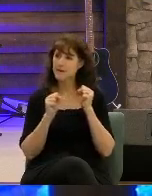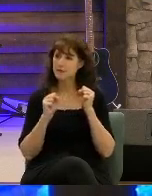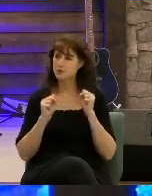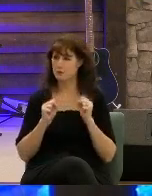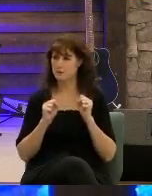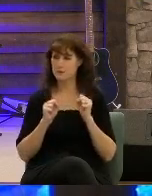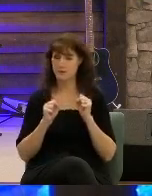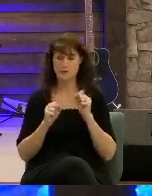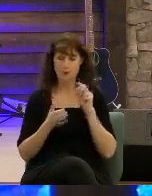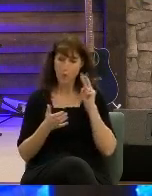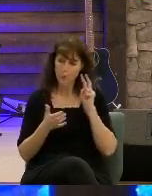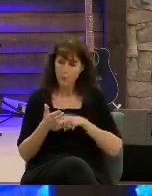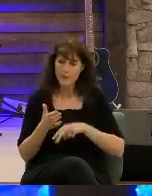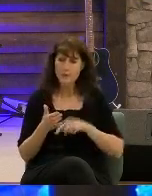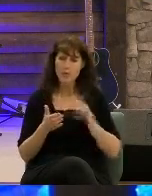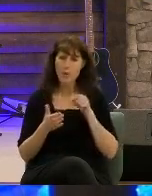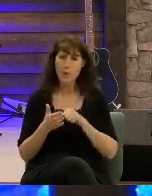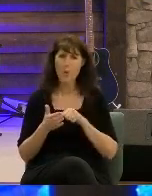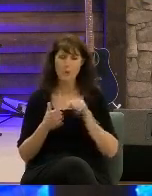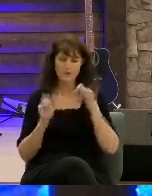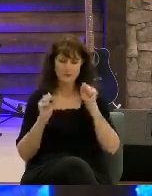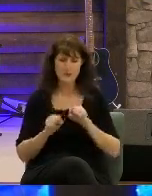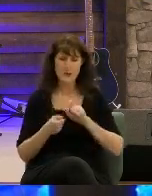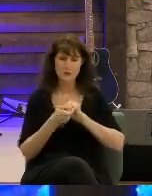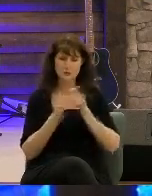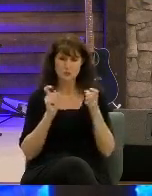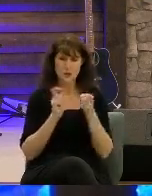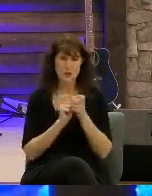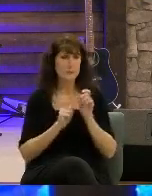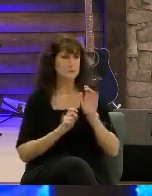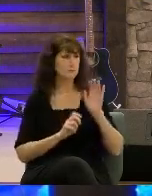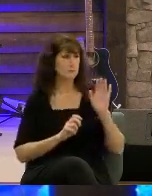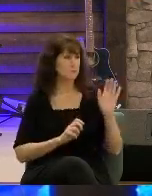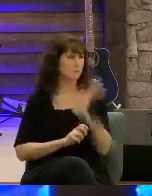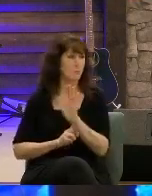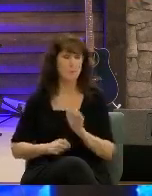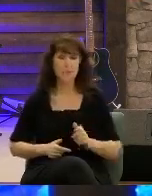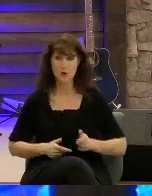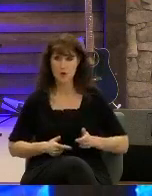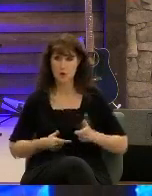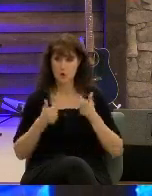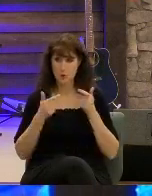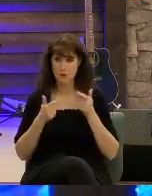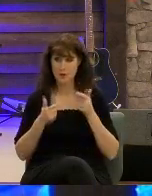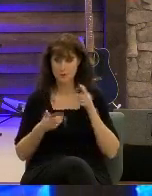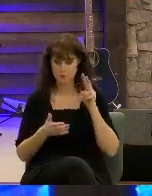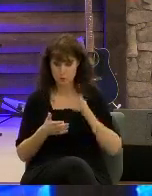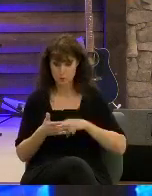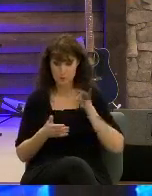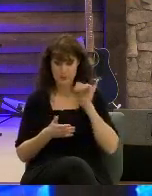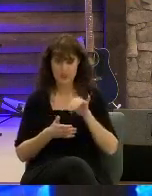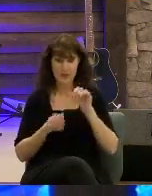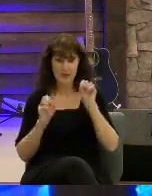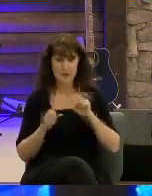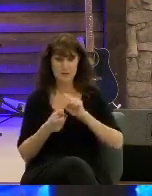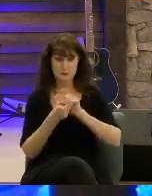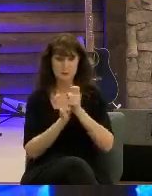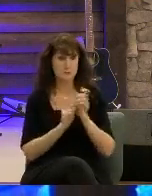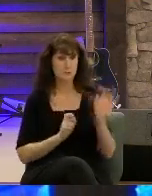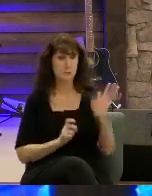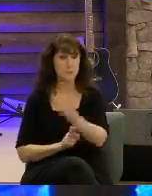your life. Just reading that page that's out there can change your life. It can change your life.